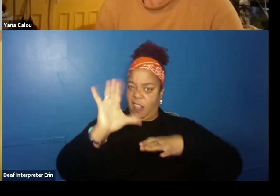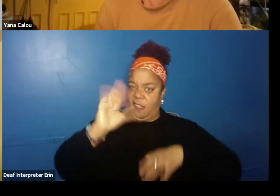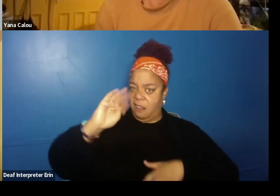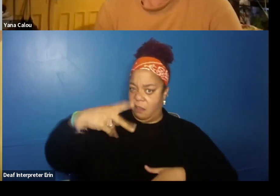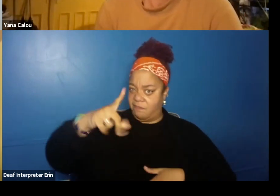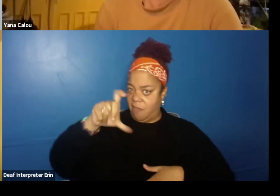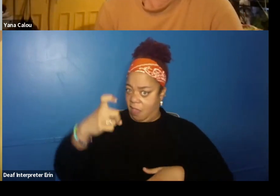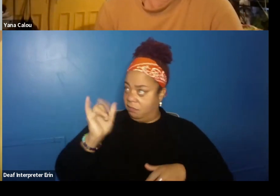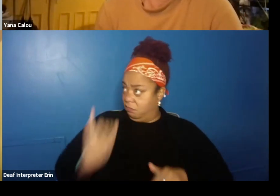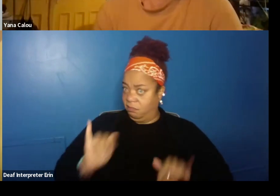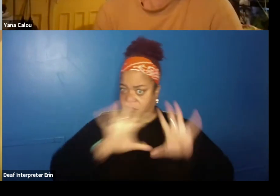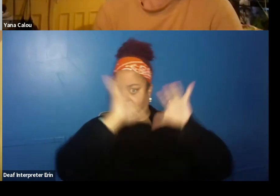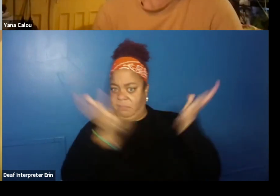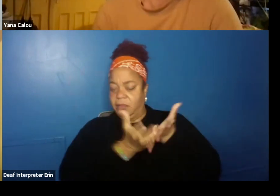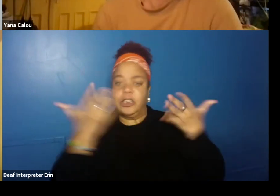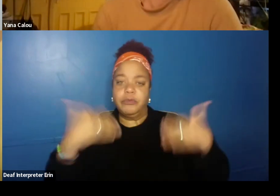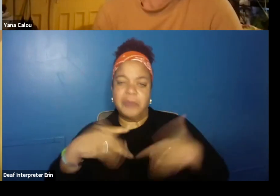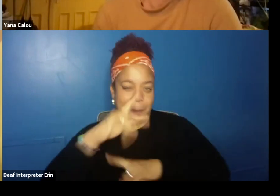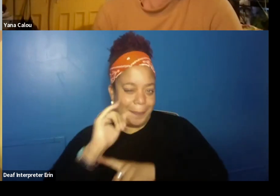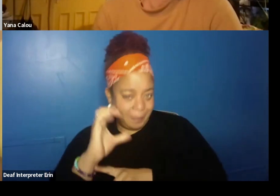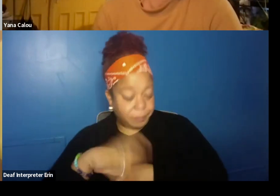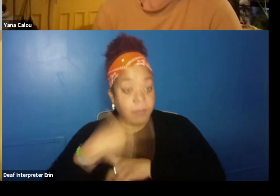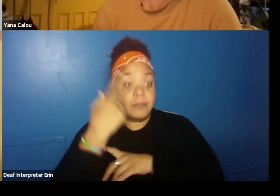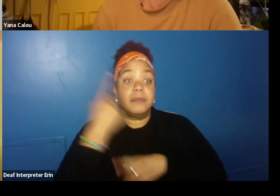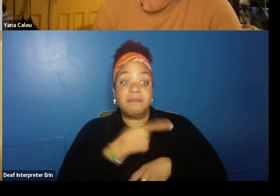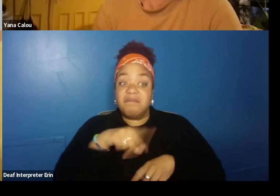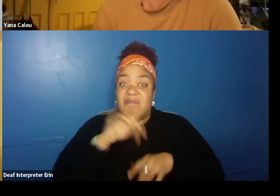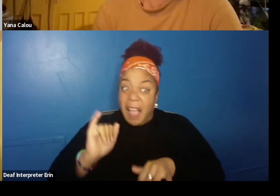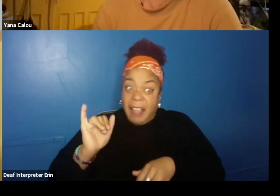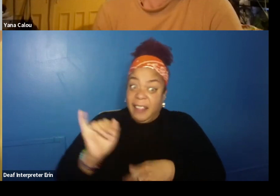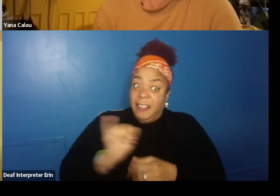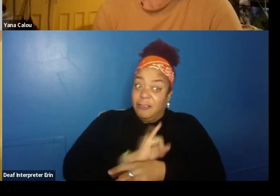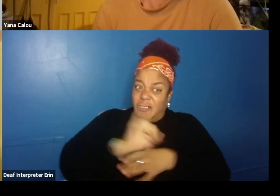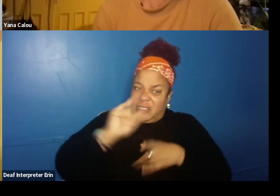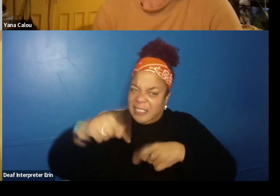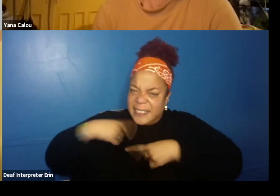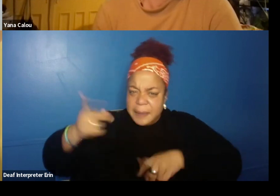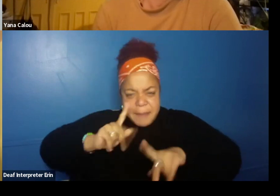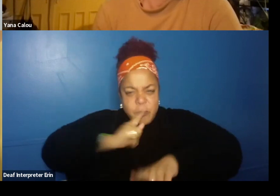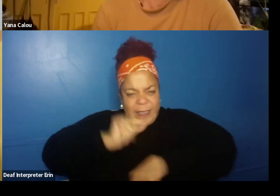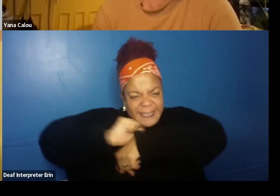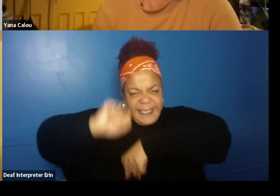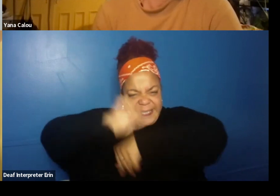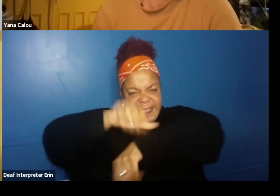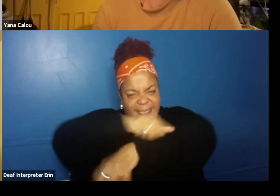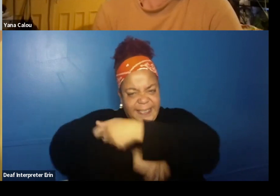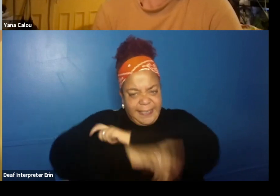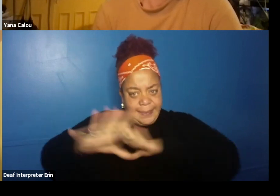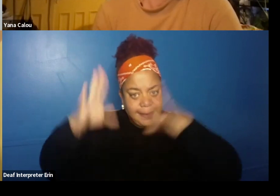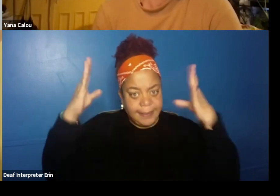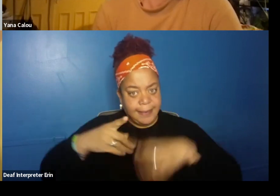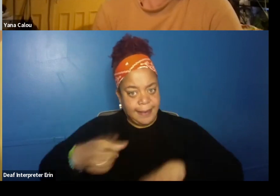and interns who've worked behind the scenes to make this happen. Gratitude also to everyone supporting with